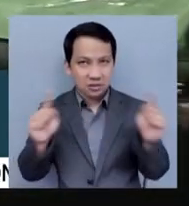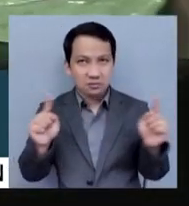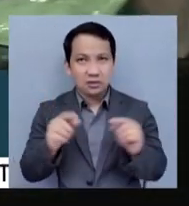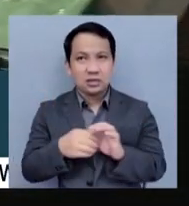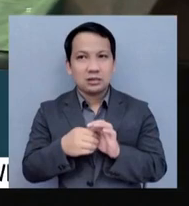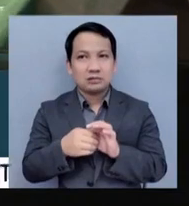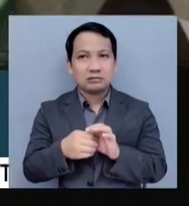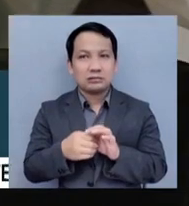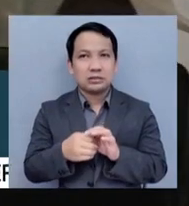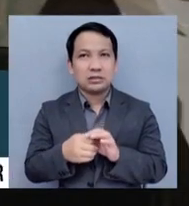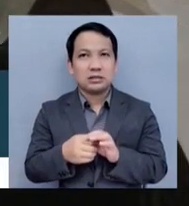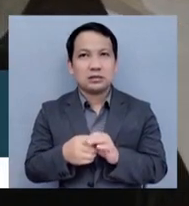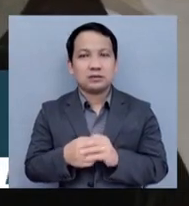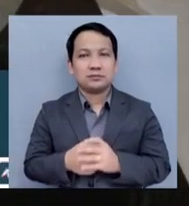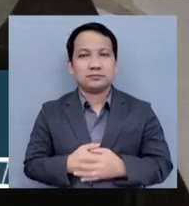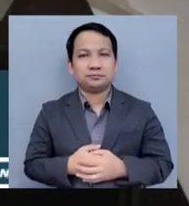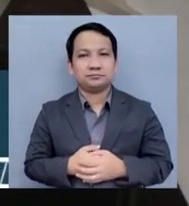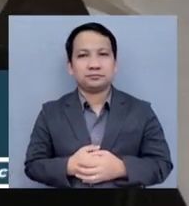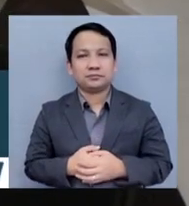hearing.